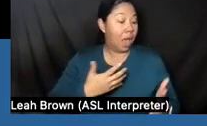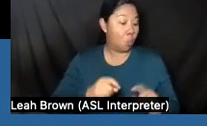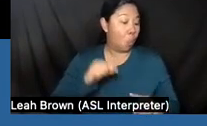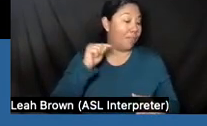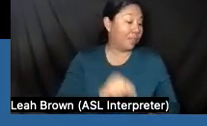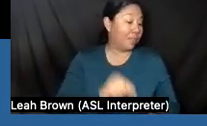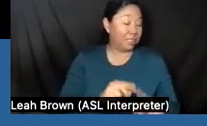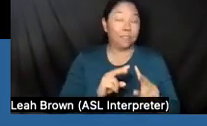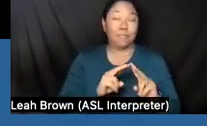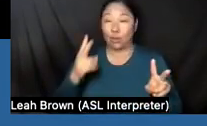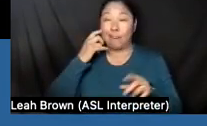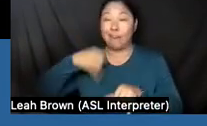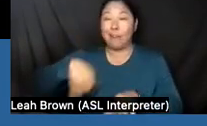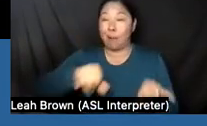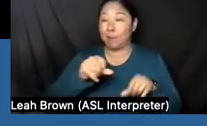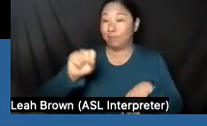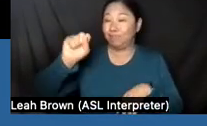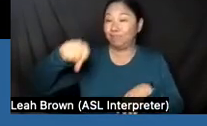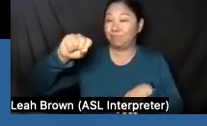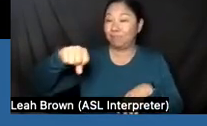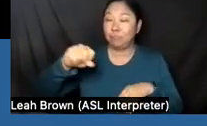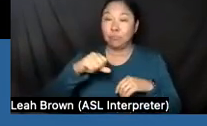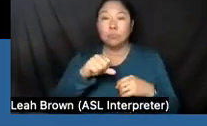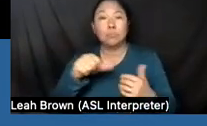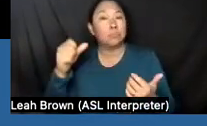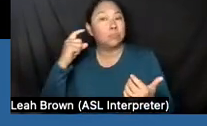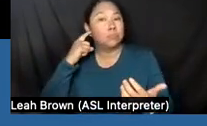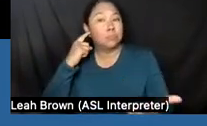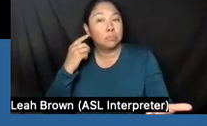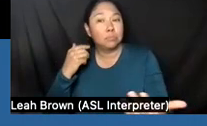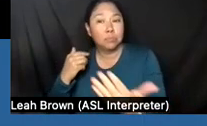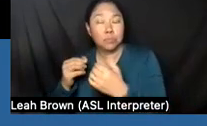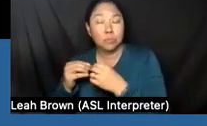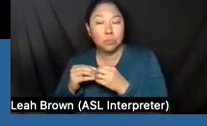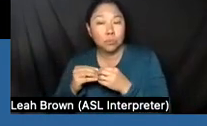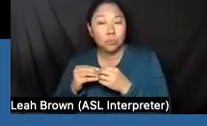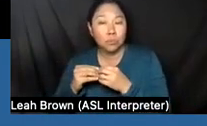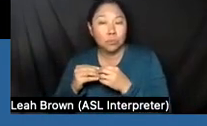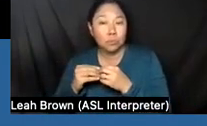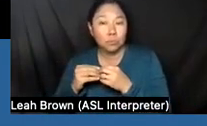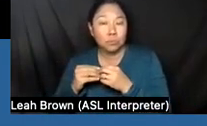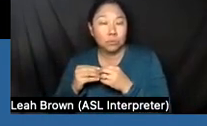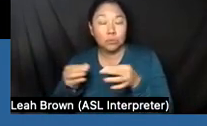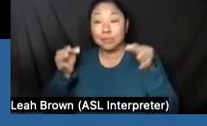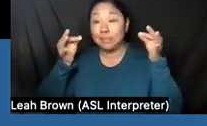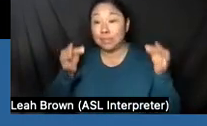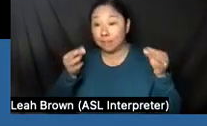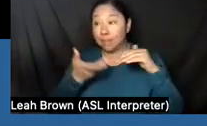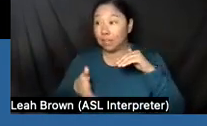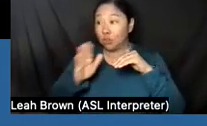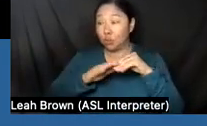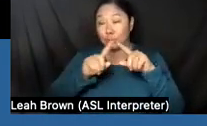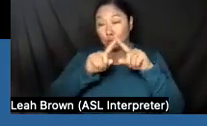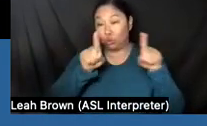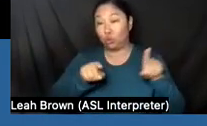common. Sharing. Anything else? Definitely increased screen time.